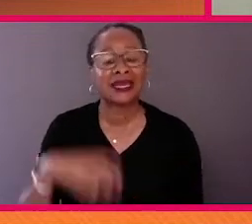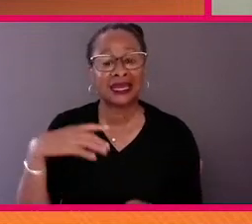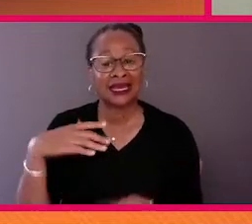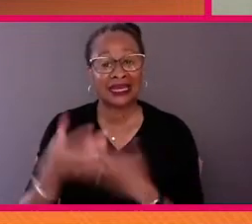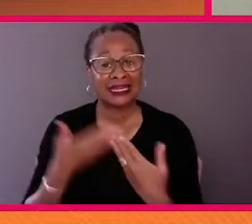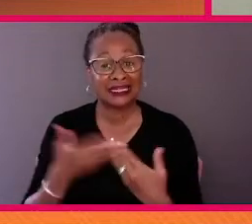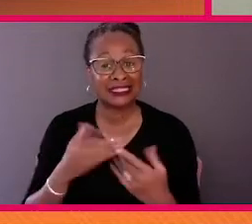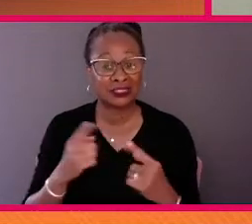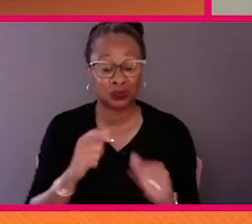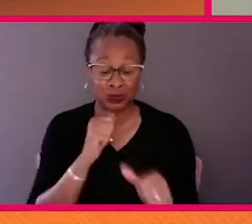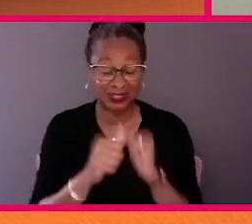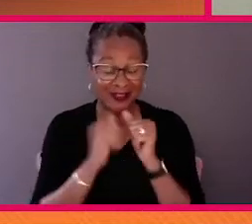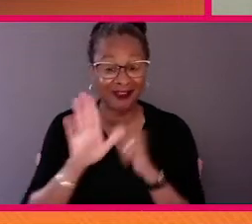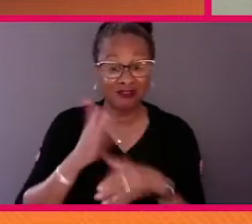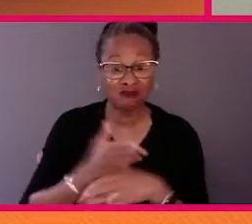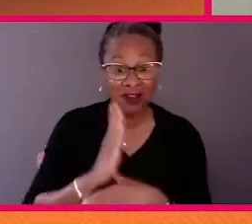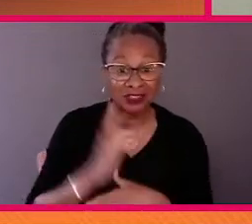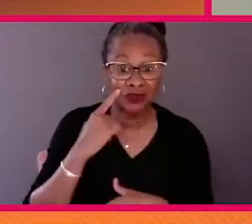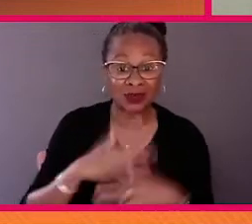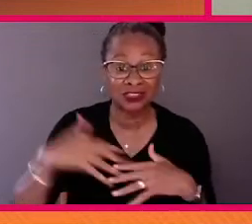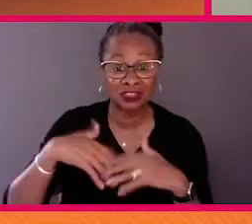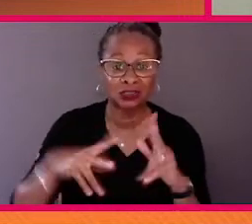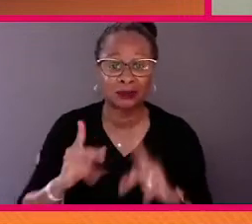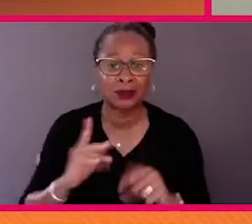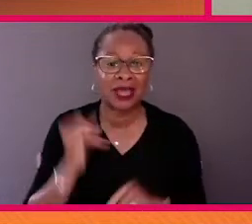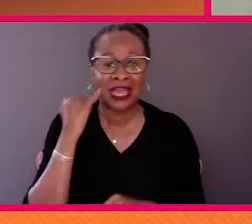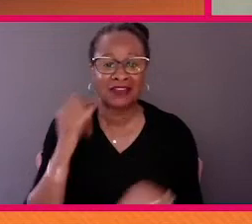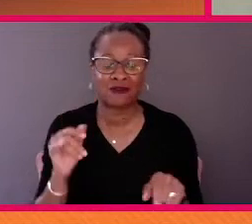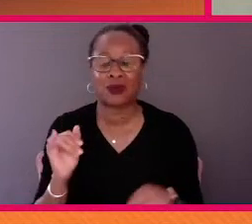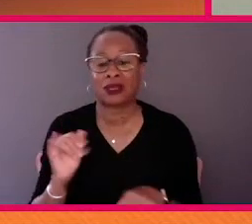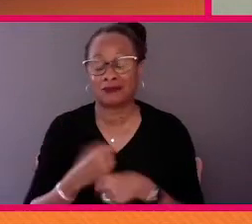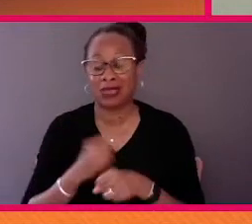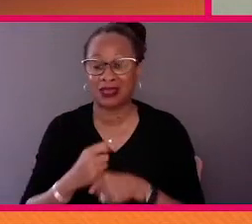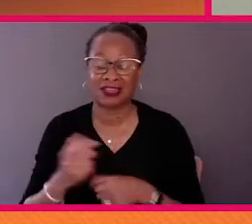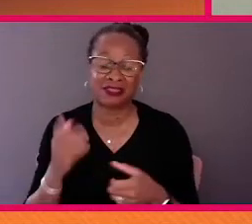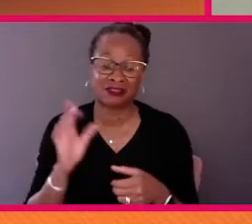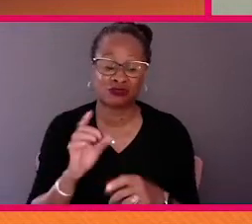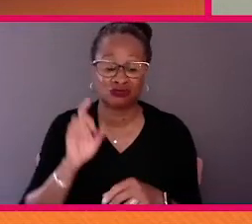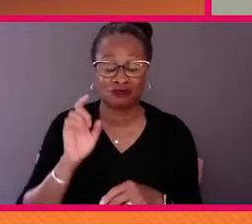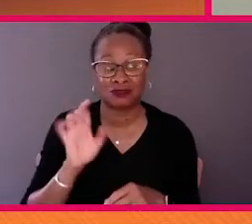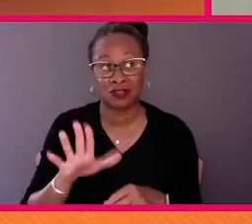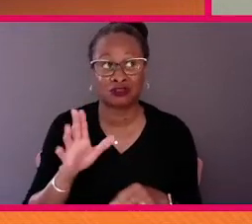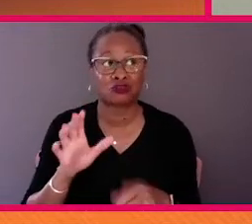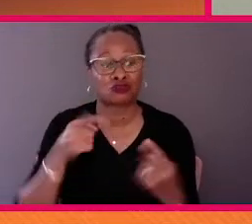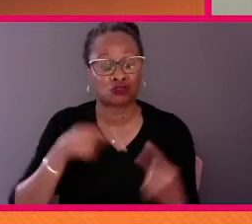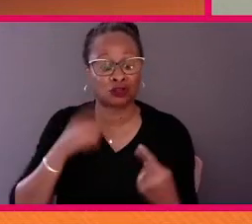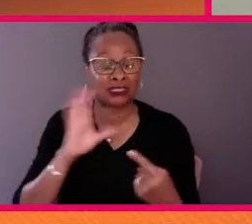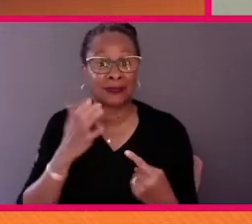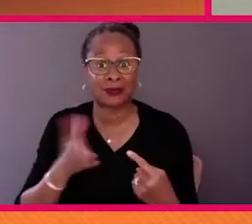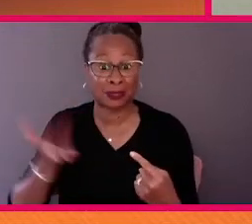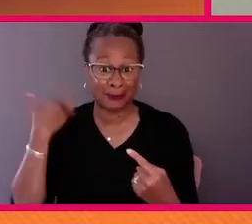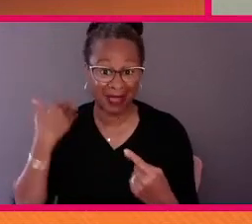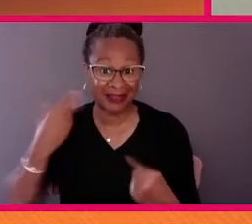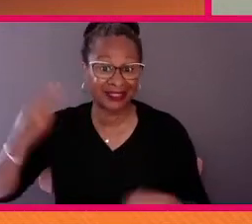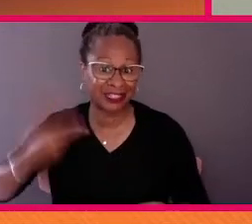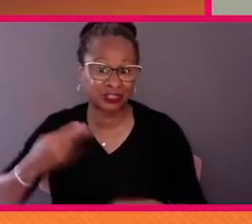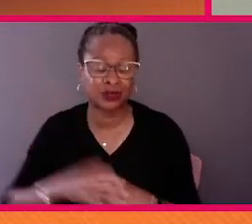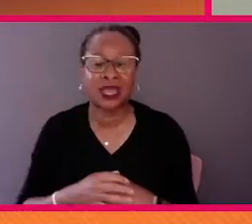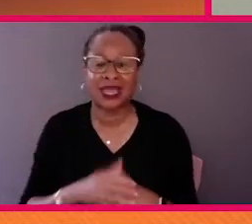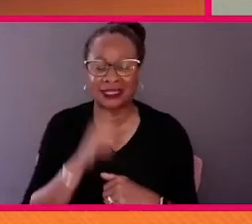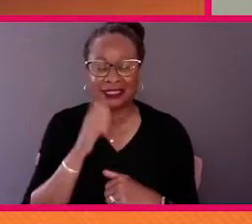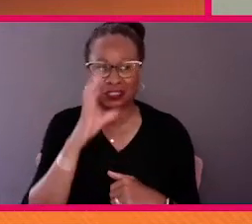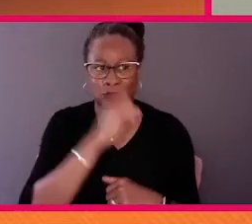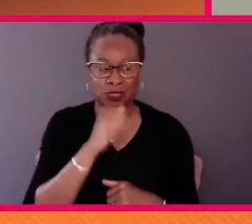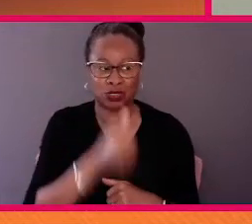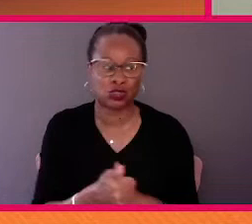people their rights if we historicize their struggles and simply pretend they don't exist. So I know that this land acknowledgement is not